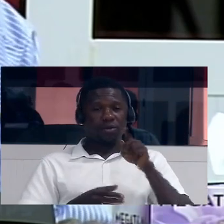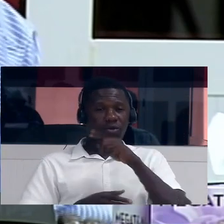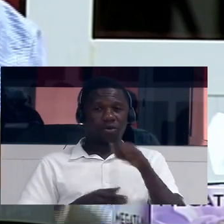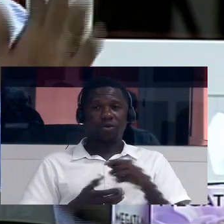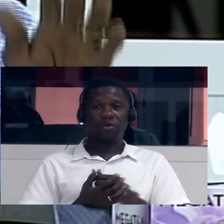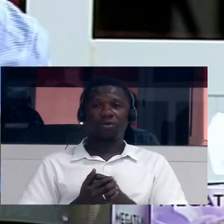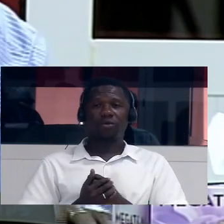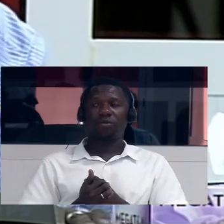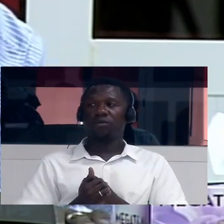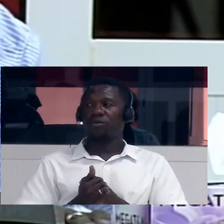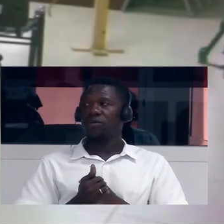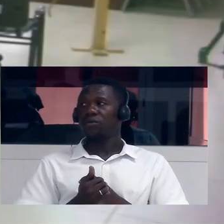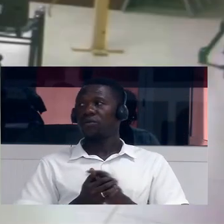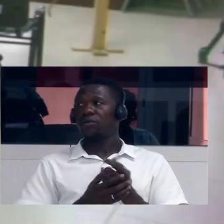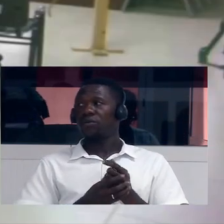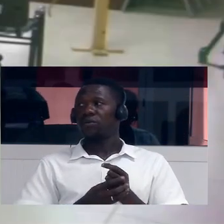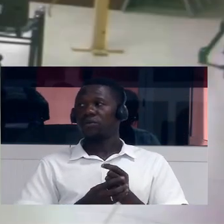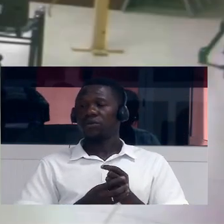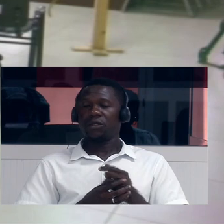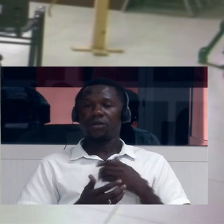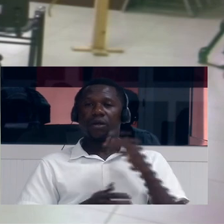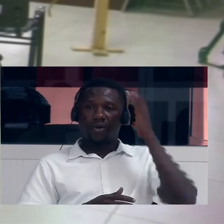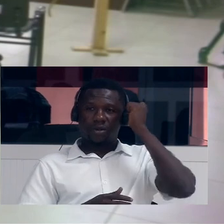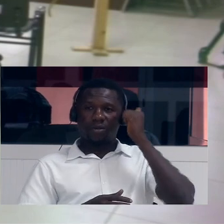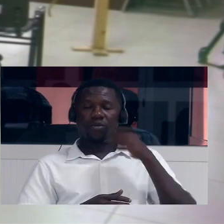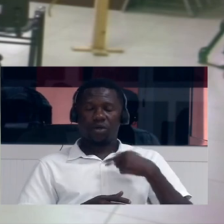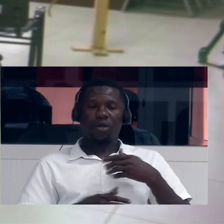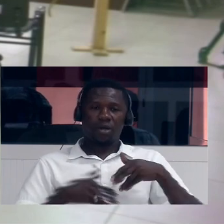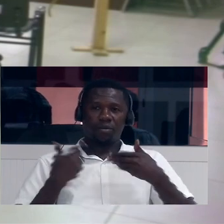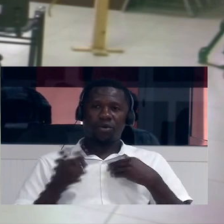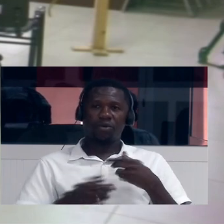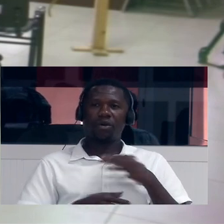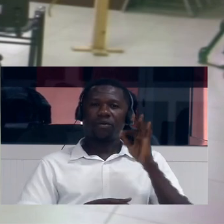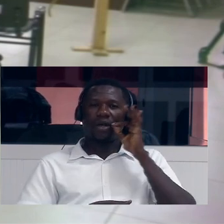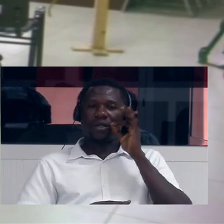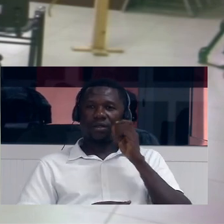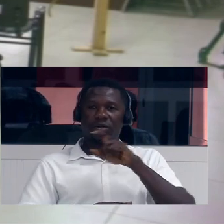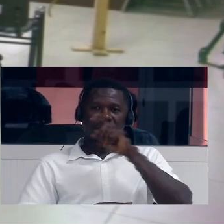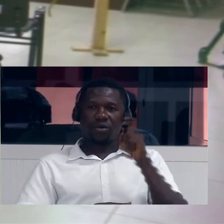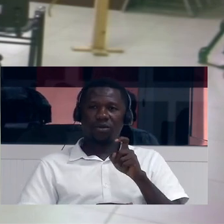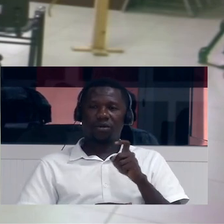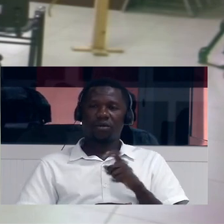Of course I understand. Don't get me wrong. I understand. But I'm happy that you have answered the questions. No,